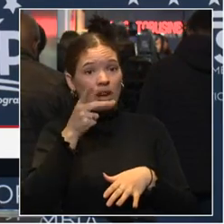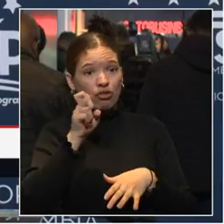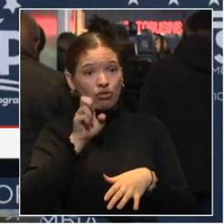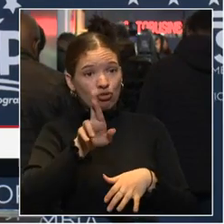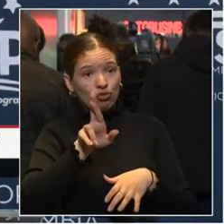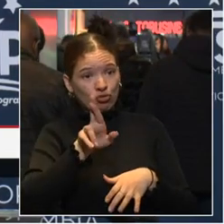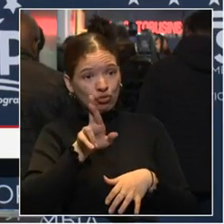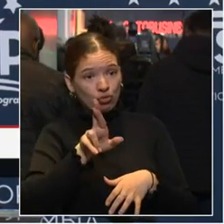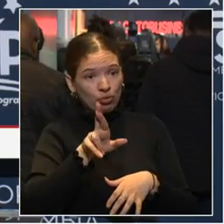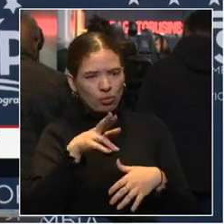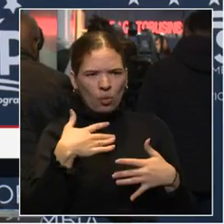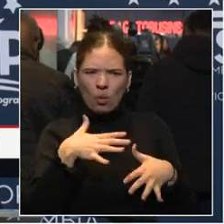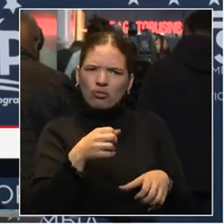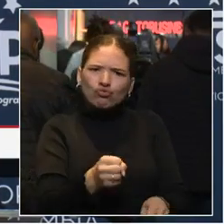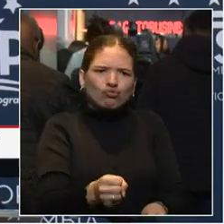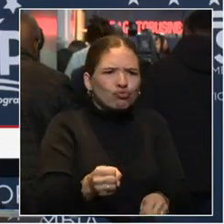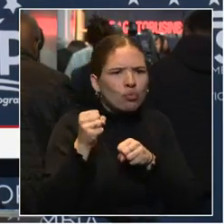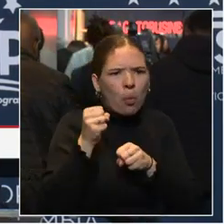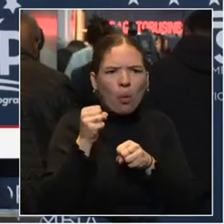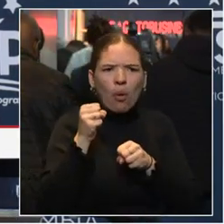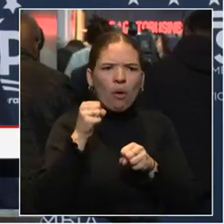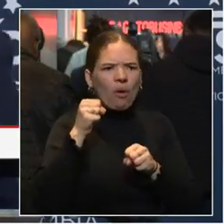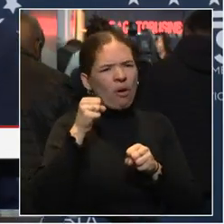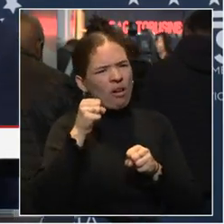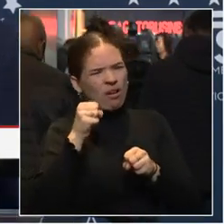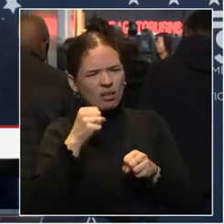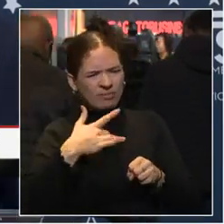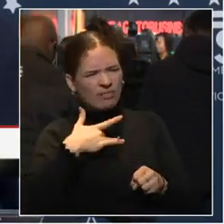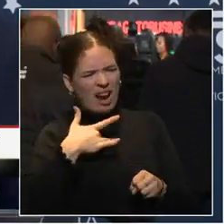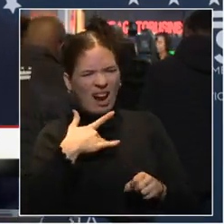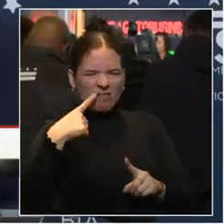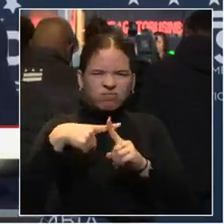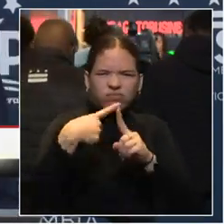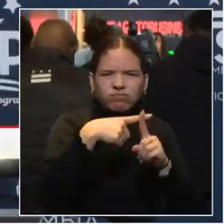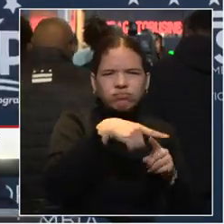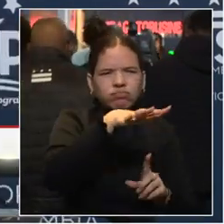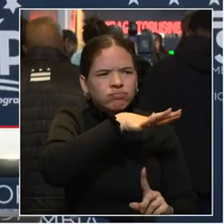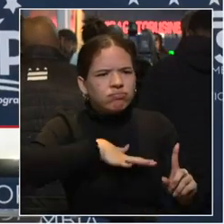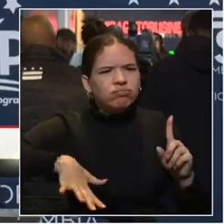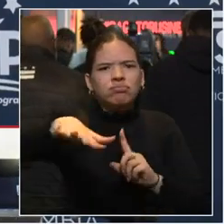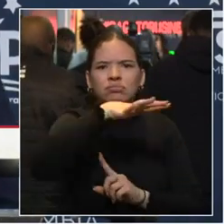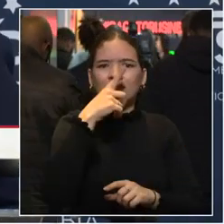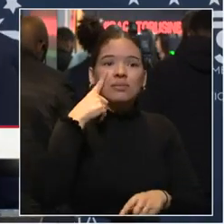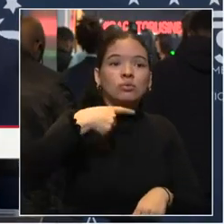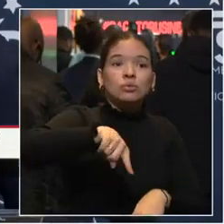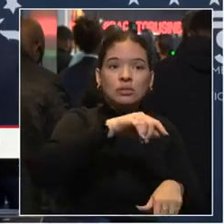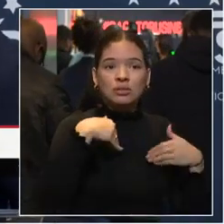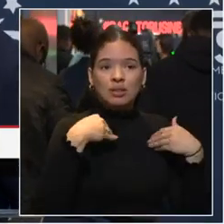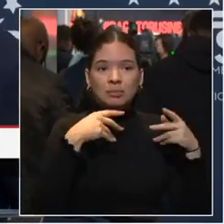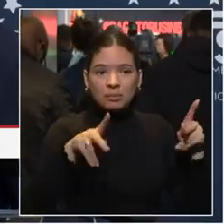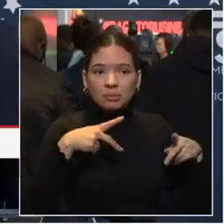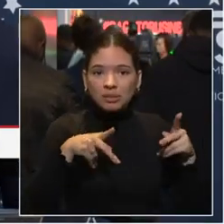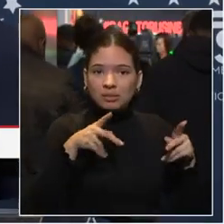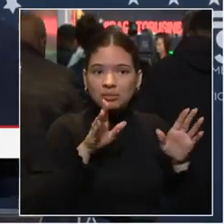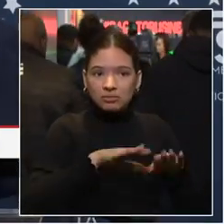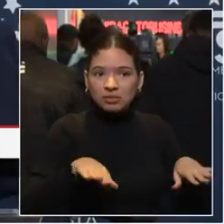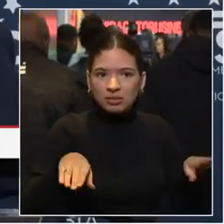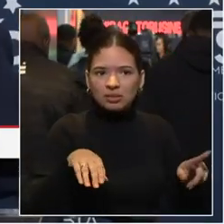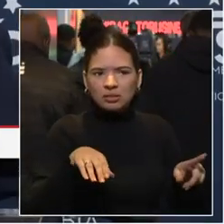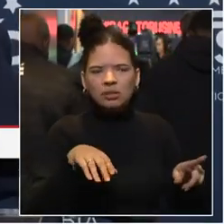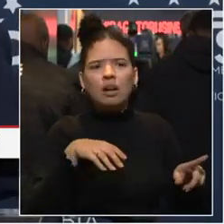in a positive environment where they're growing. And I know that she has a system to make sure that happens. But let me turn